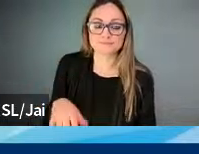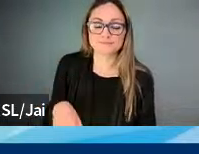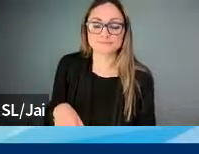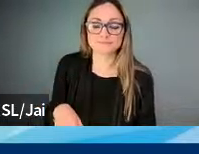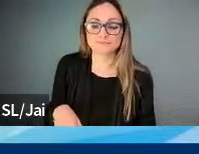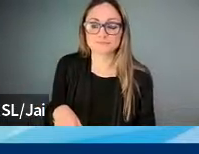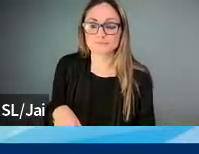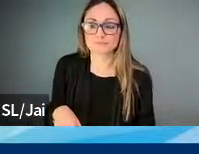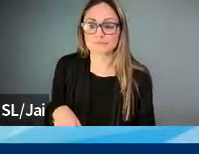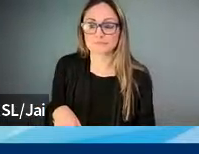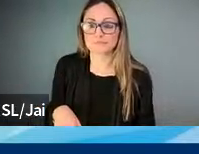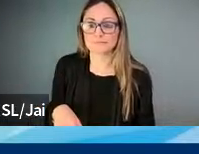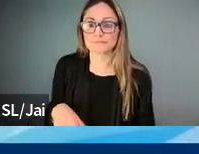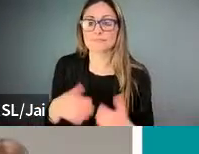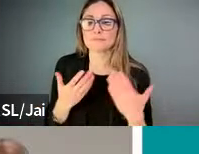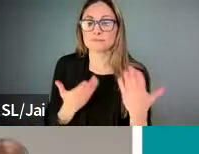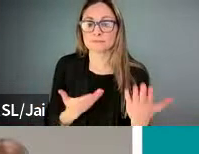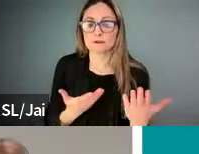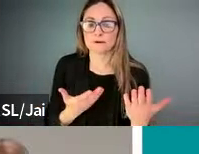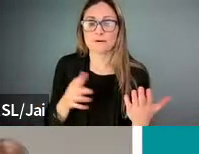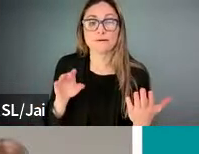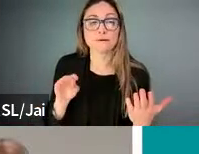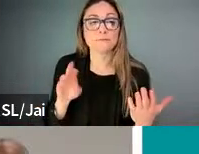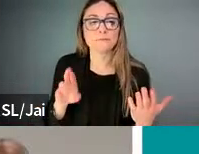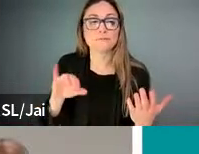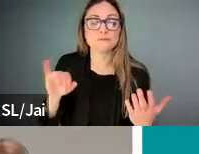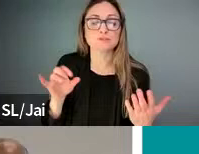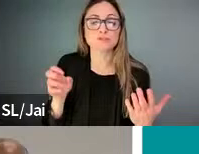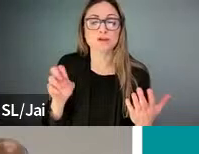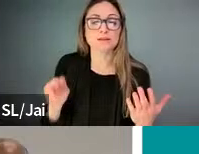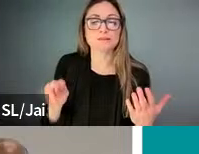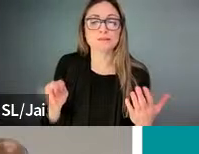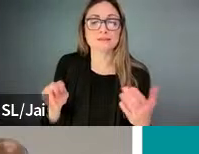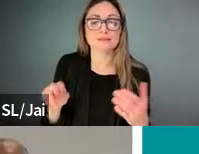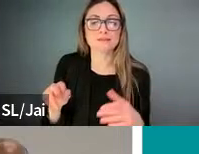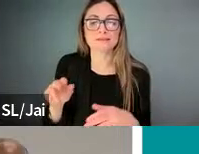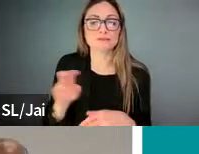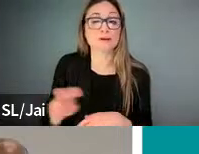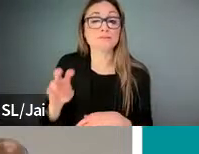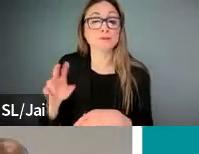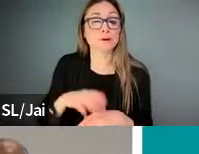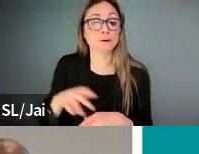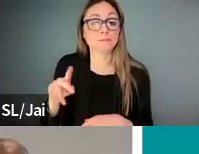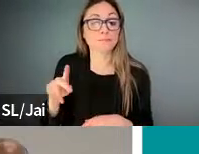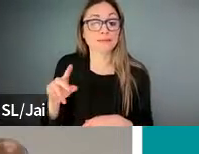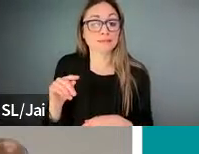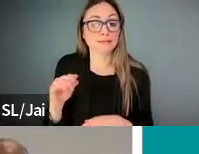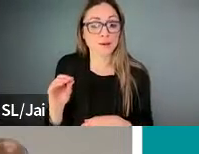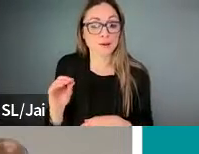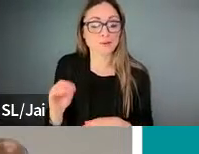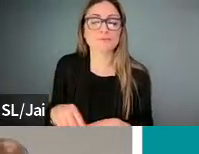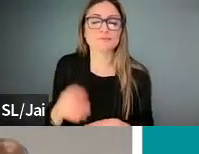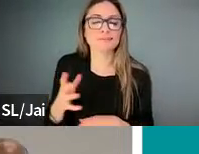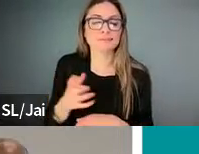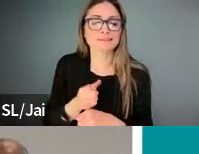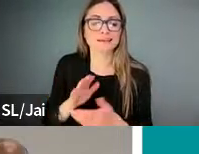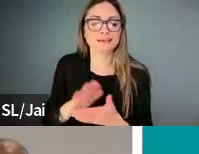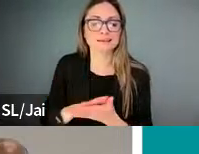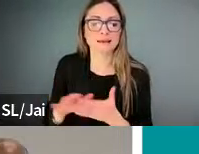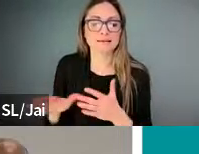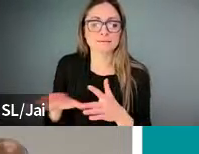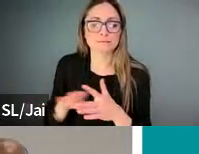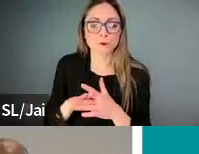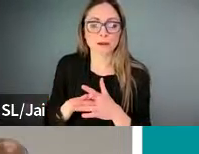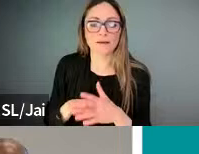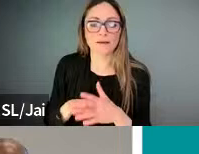So Mr. Johnson is traveling on a little bit of PTO, so he's getting a nice break. And